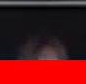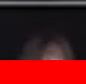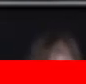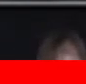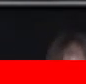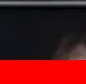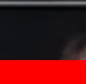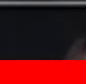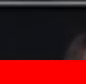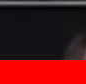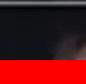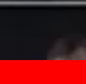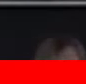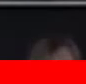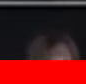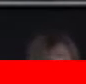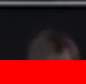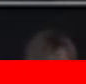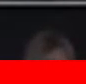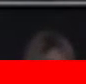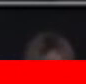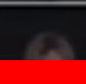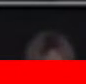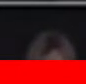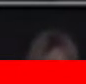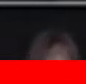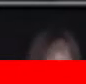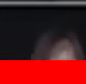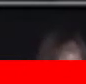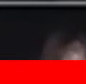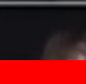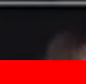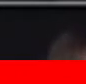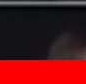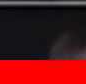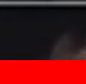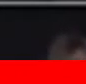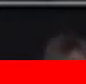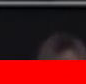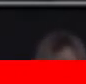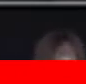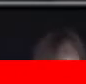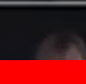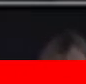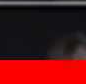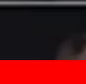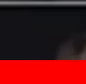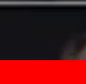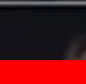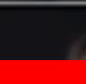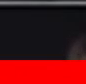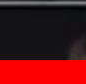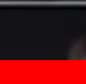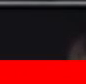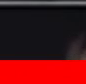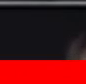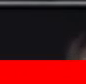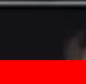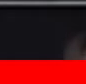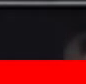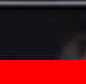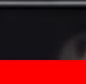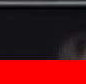public health measures, visit ontario.ca/COVID support. Now, I know you have a lot in your minds right now, so if any of you